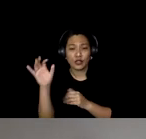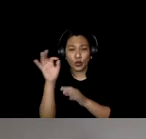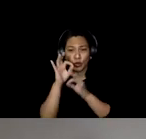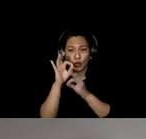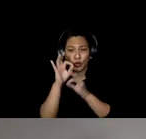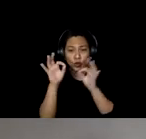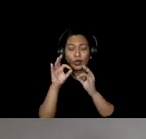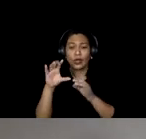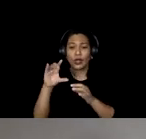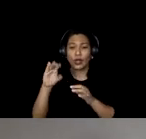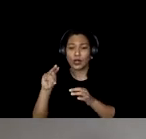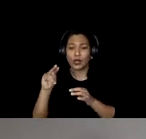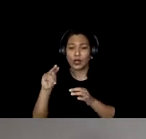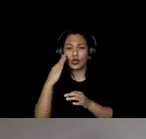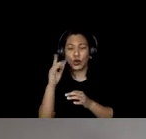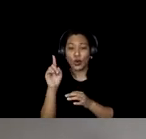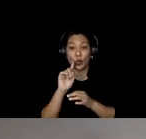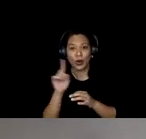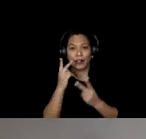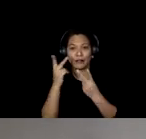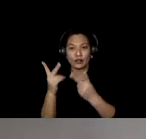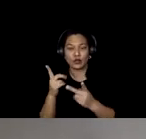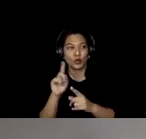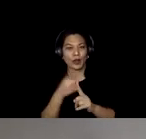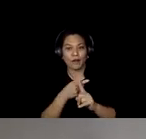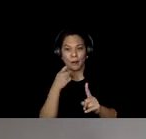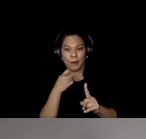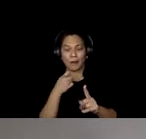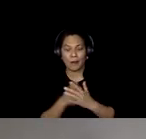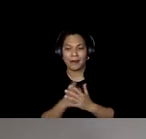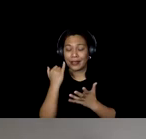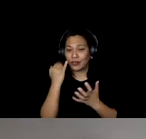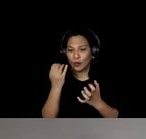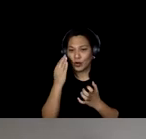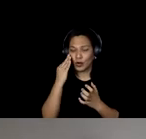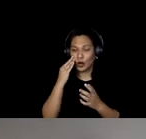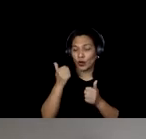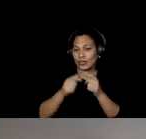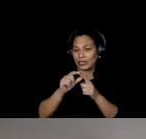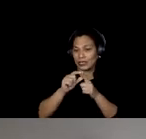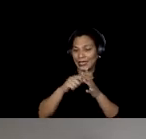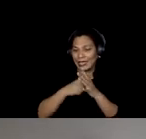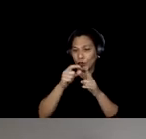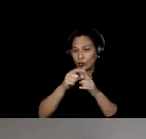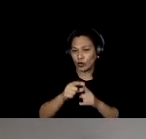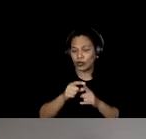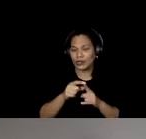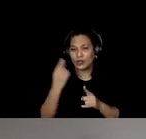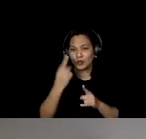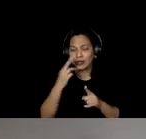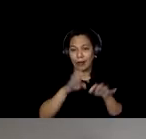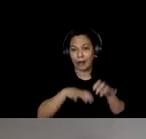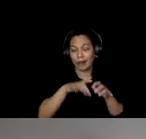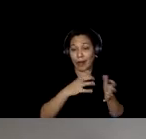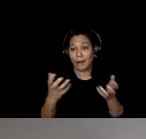actually brought people to your website and where they're coming from. So that's a great tool if you want to know specifically what keywords brought people to your site, and you can see if the keywords